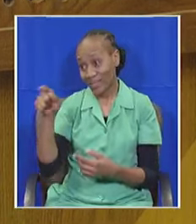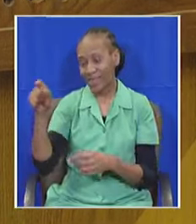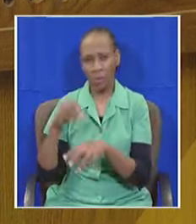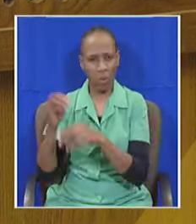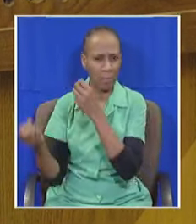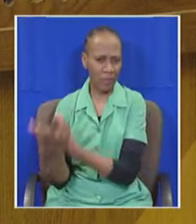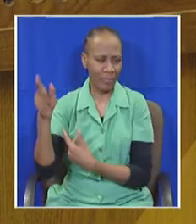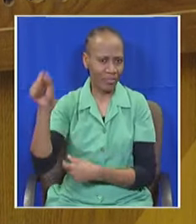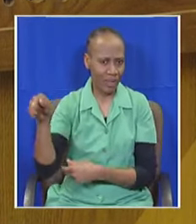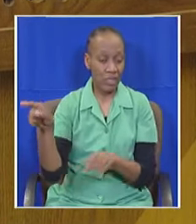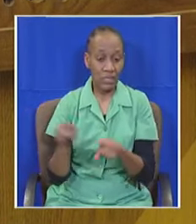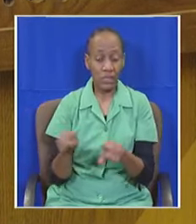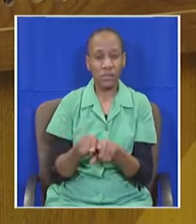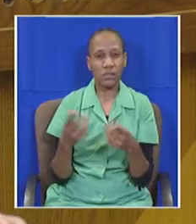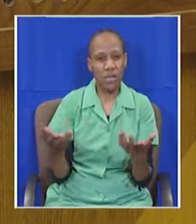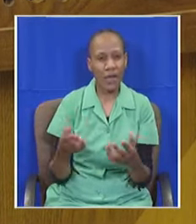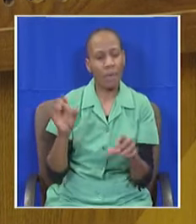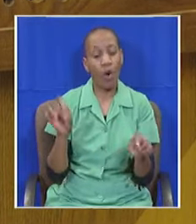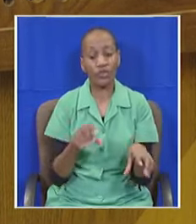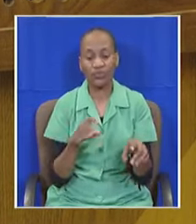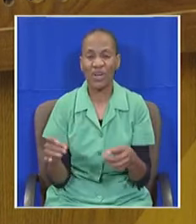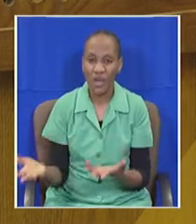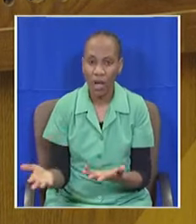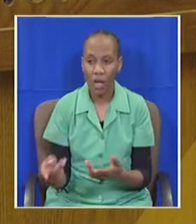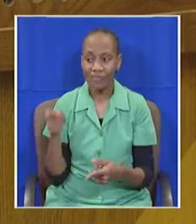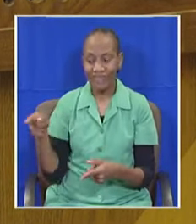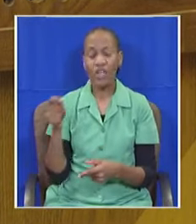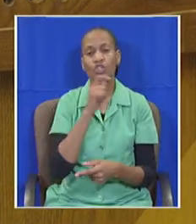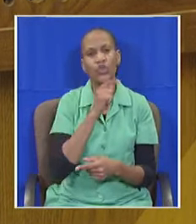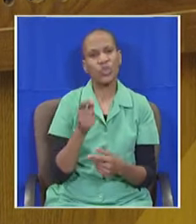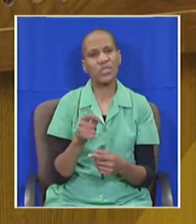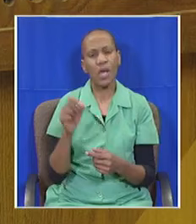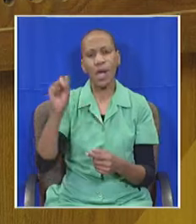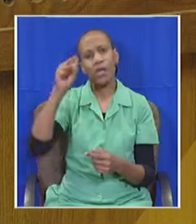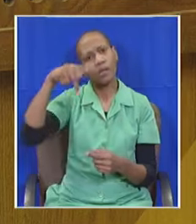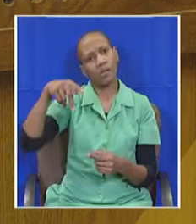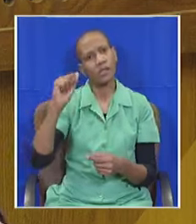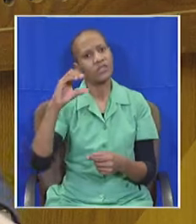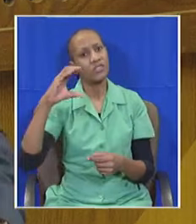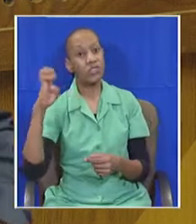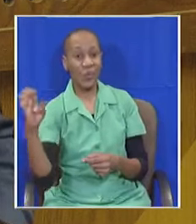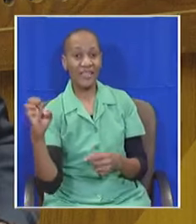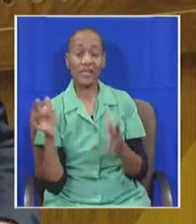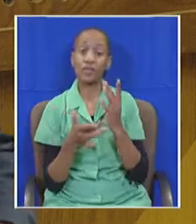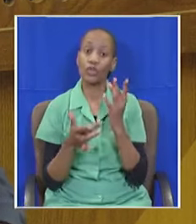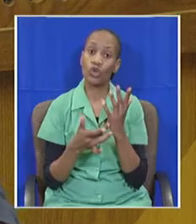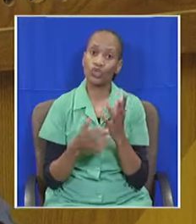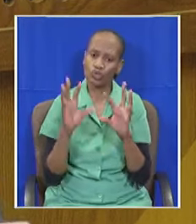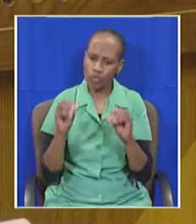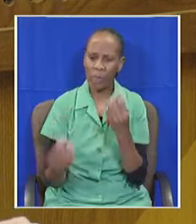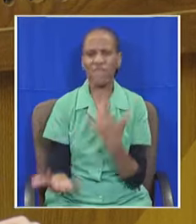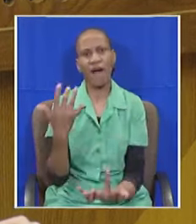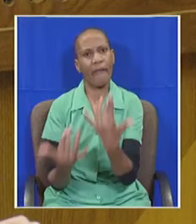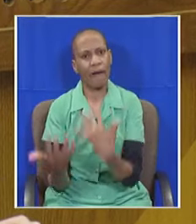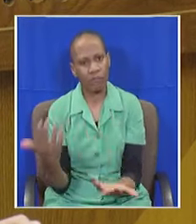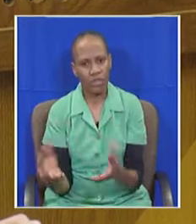trends, specifically in the United States and Australia, they are using space technology to predict such wildfires and the spread of them.